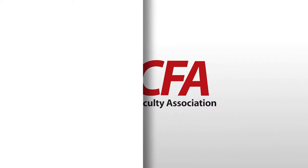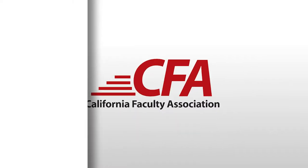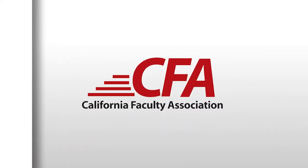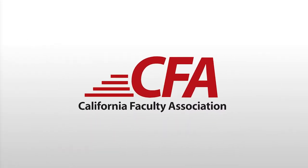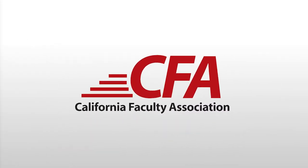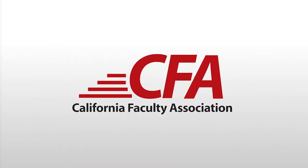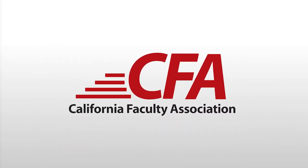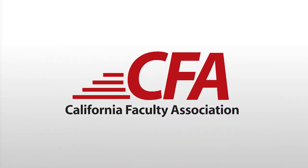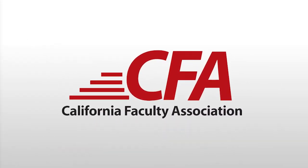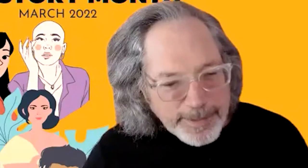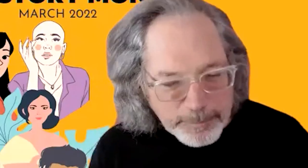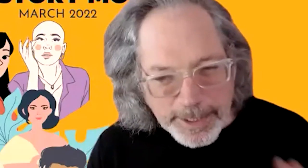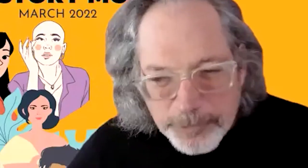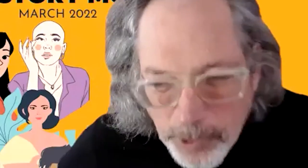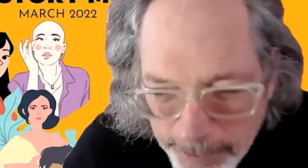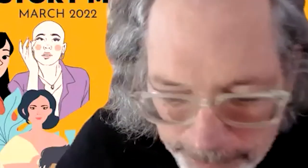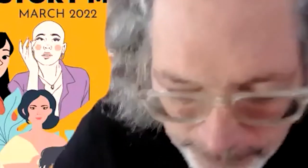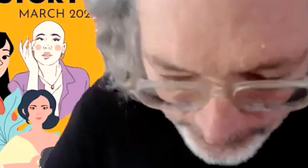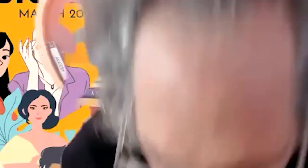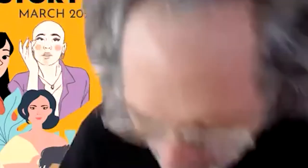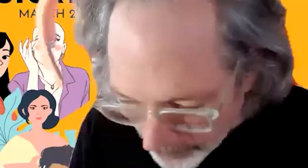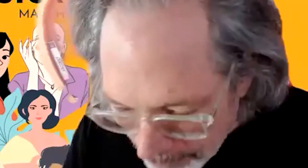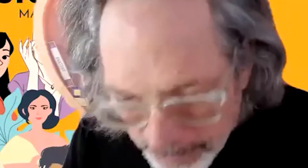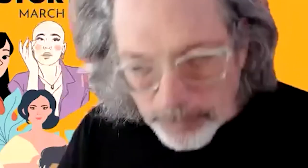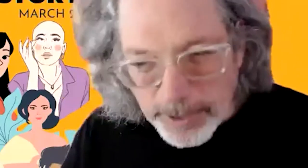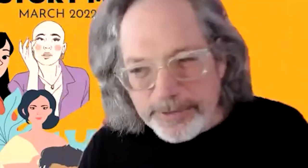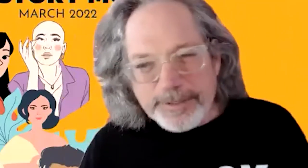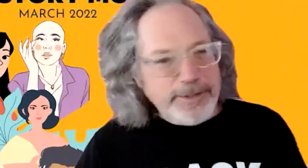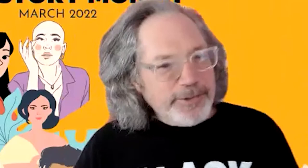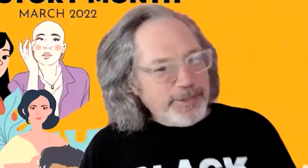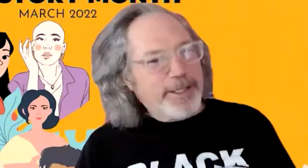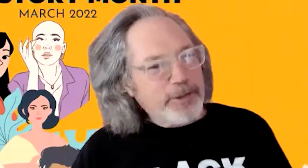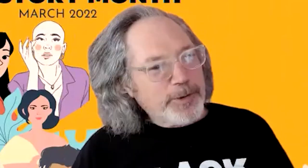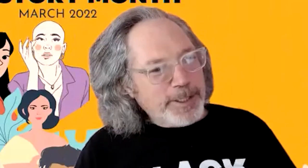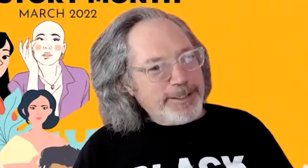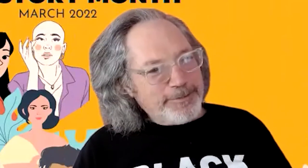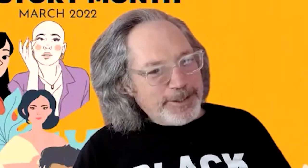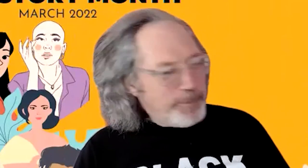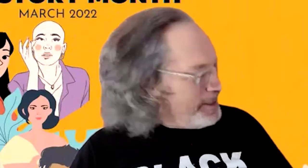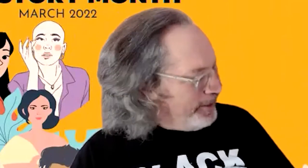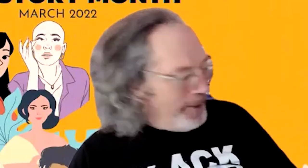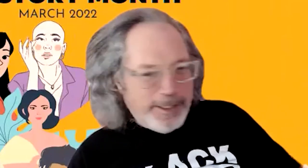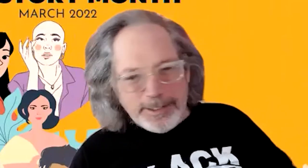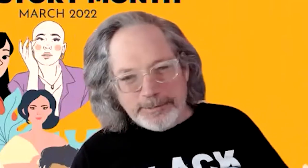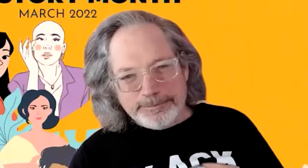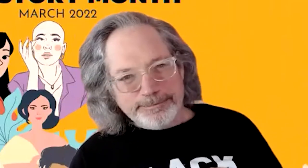Hello, everyone. Welcome. I'm glad you're all here. It's going to be a great event. Thank you, Imani, for coming